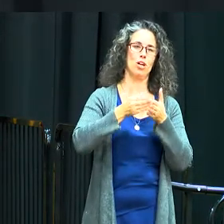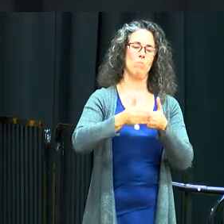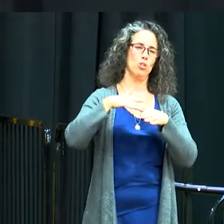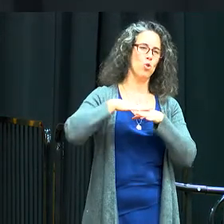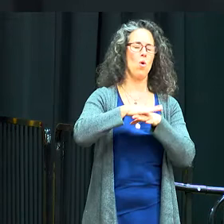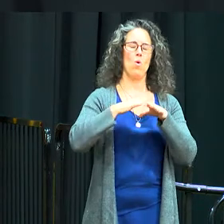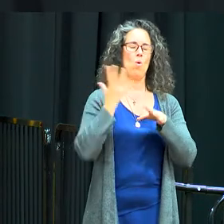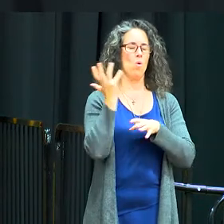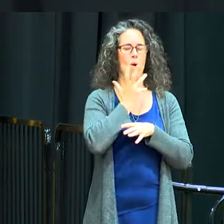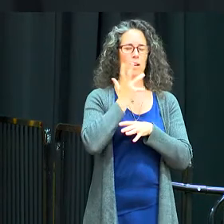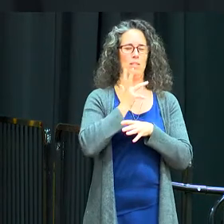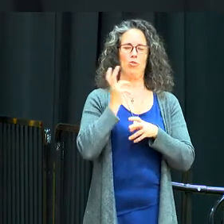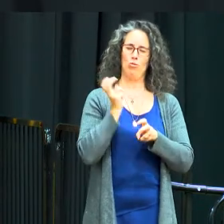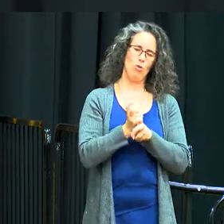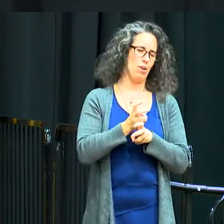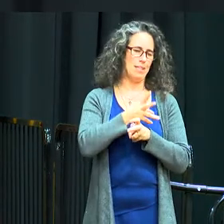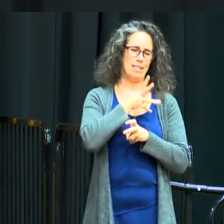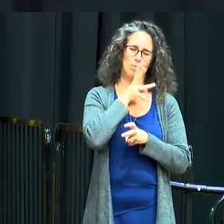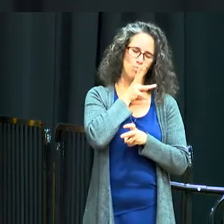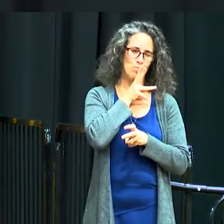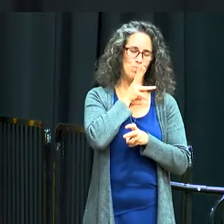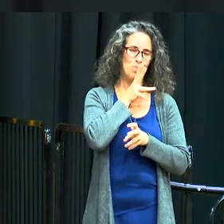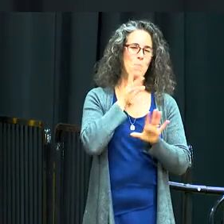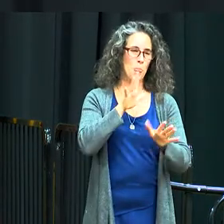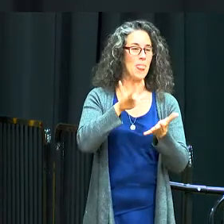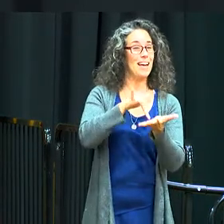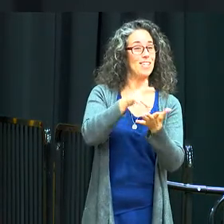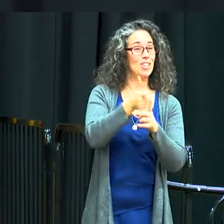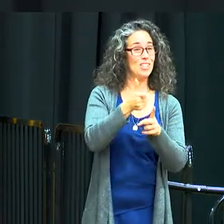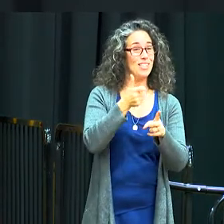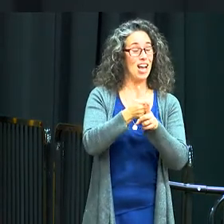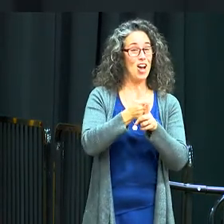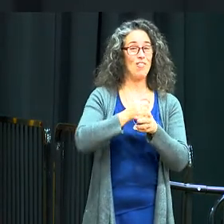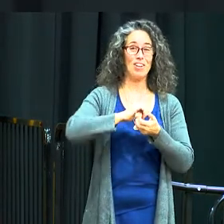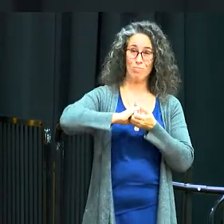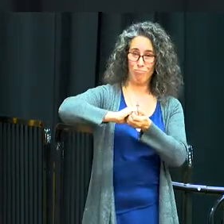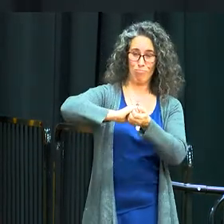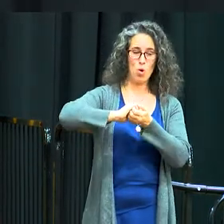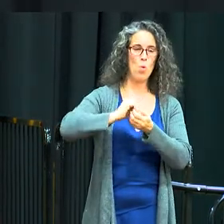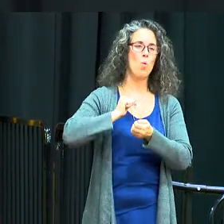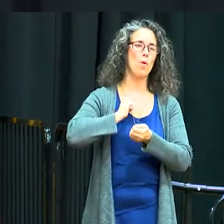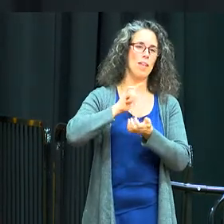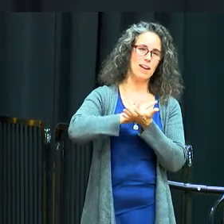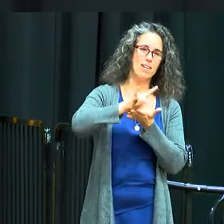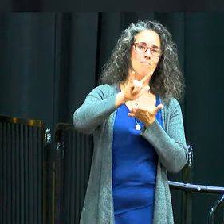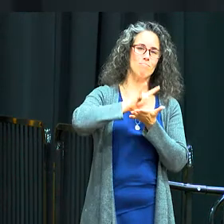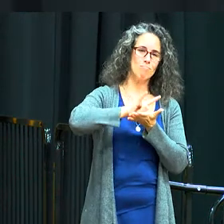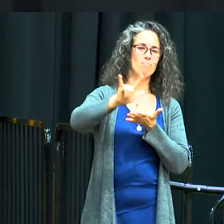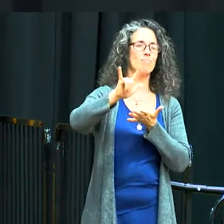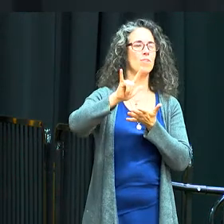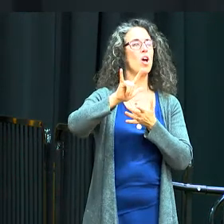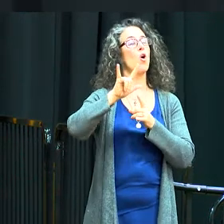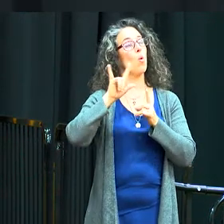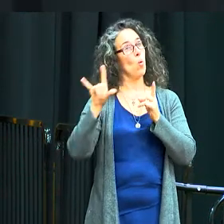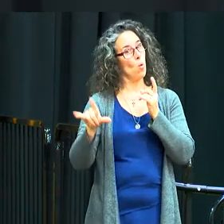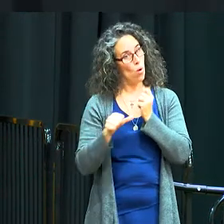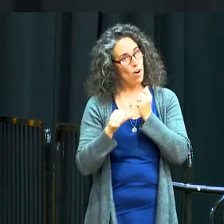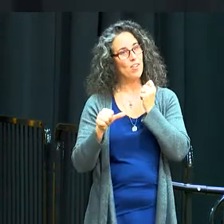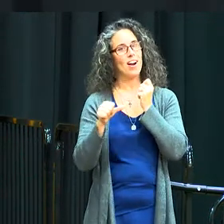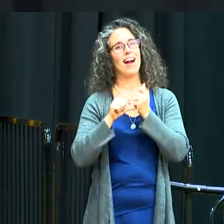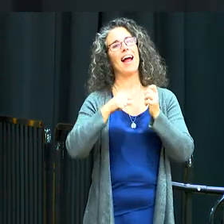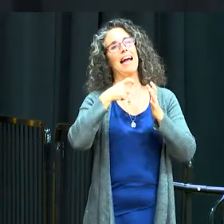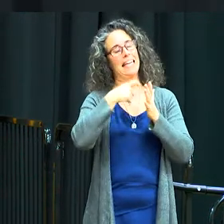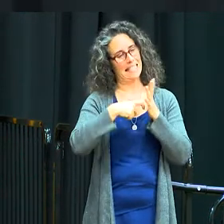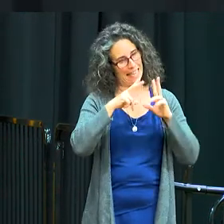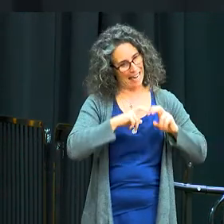mouthful. The center conducts air platform systems integration, mission engineering, warfare analysis, cost